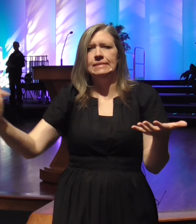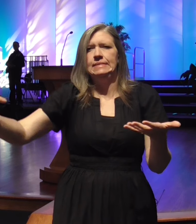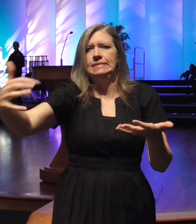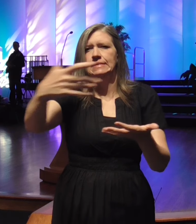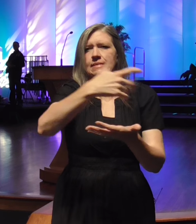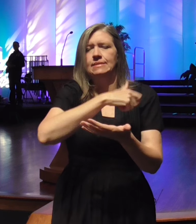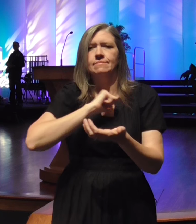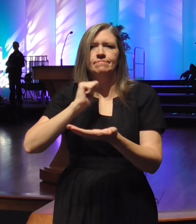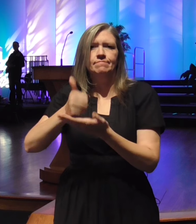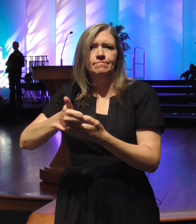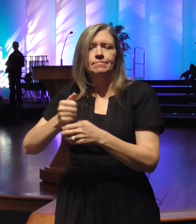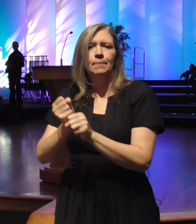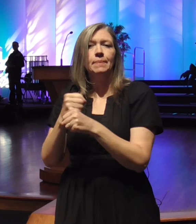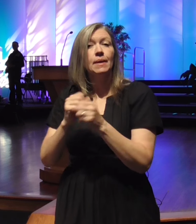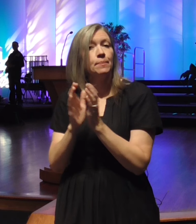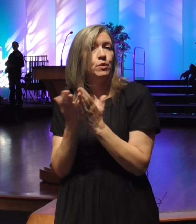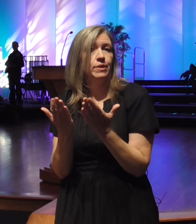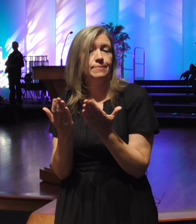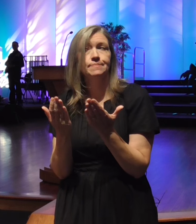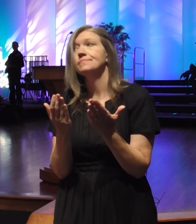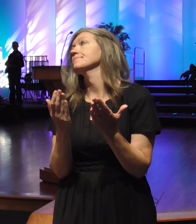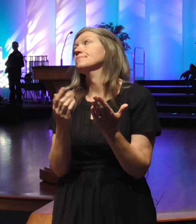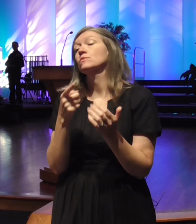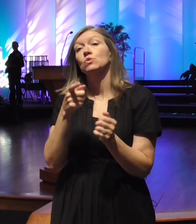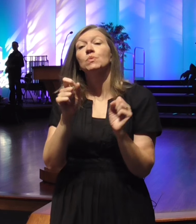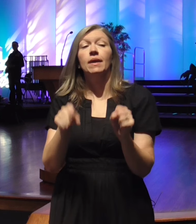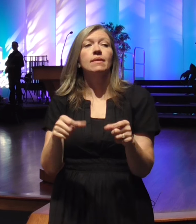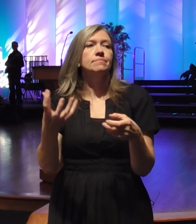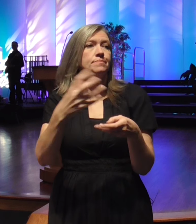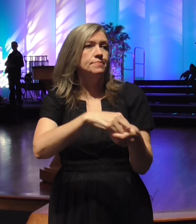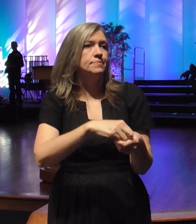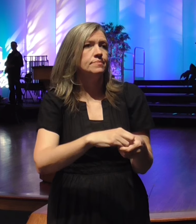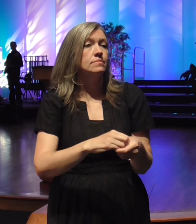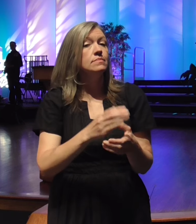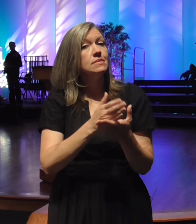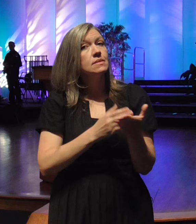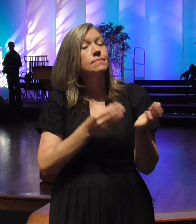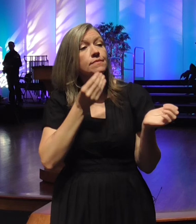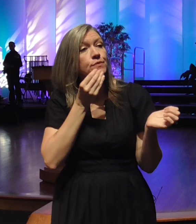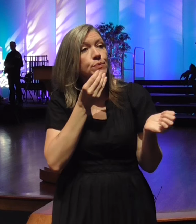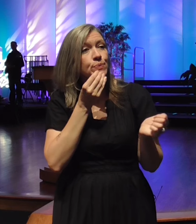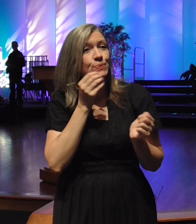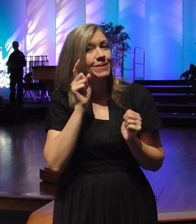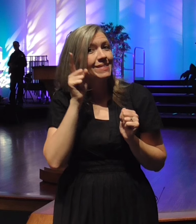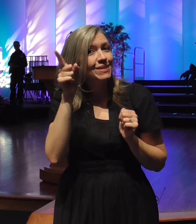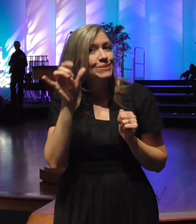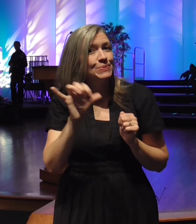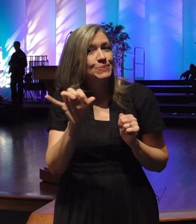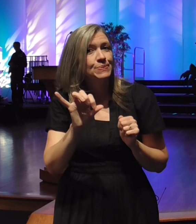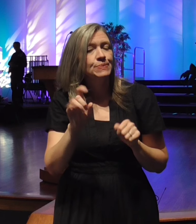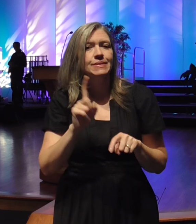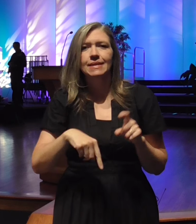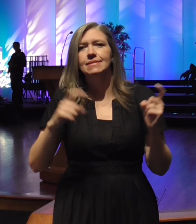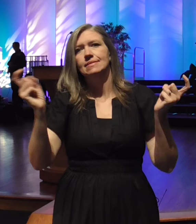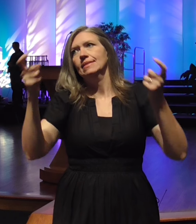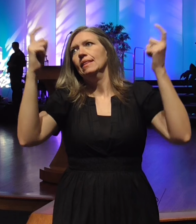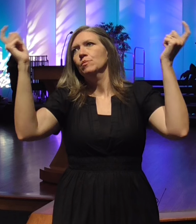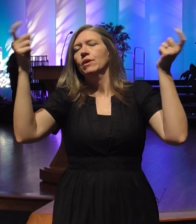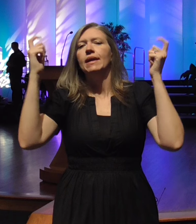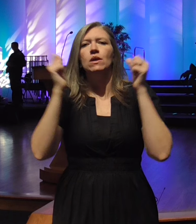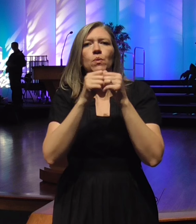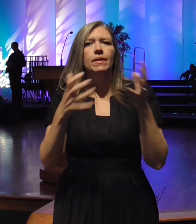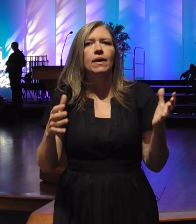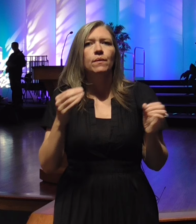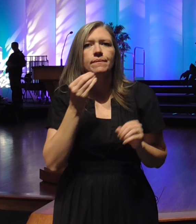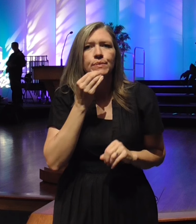great moderator, Jillian, will help you do that, and I will go looking for all of them, and I'll put them in your book for you, okay? And so you can